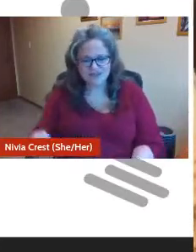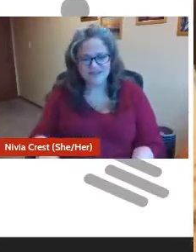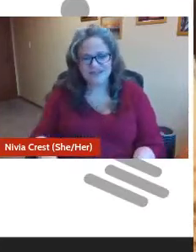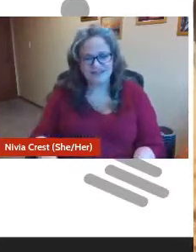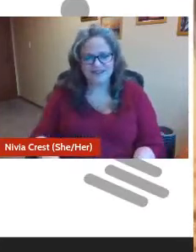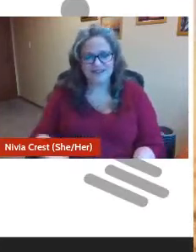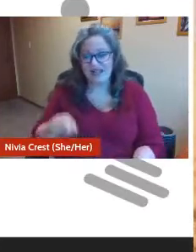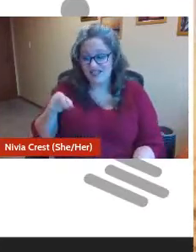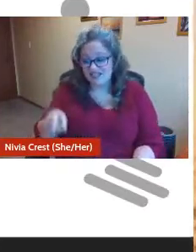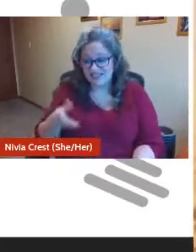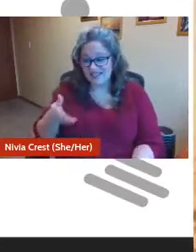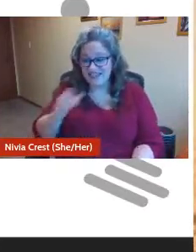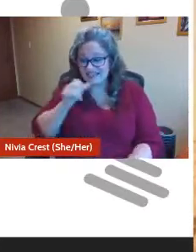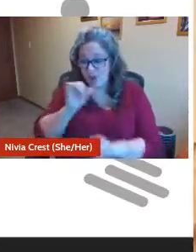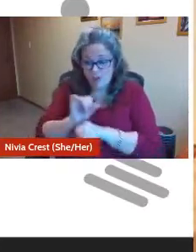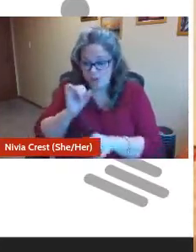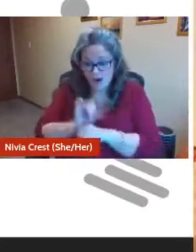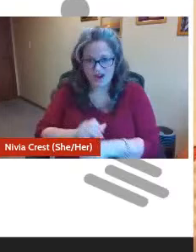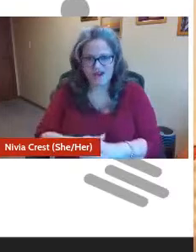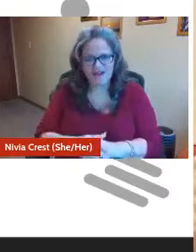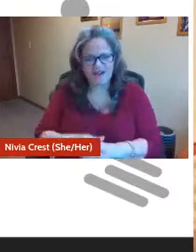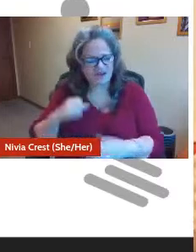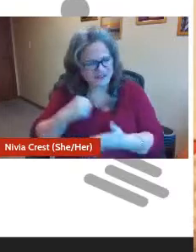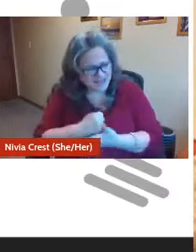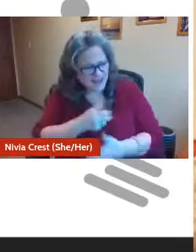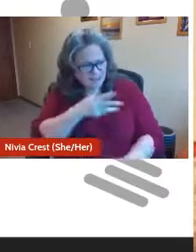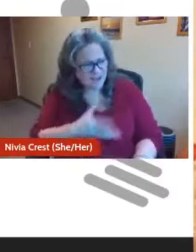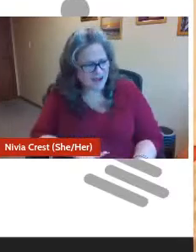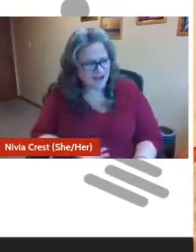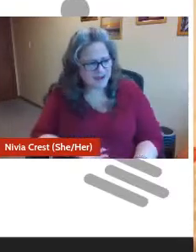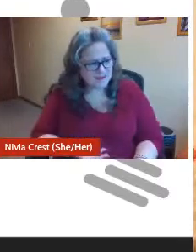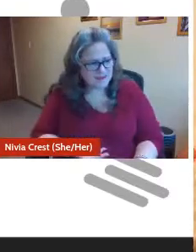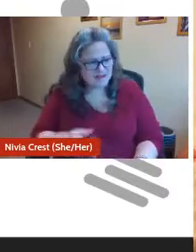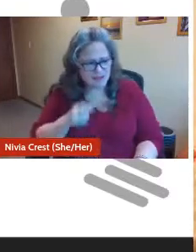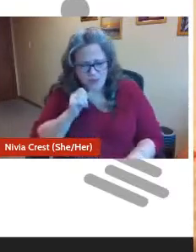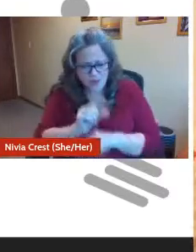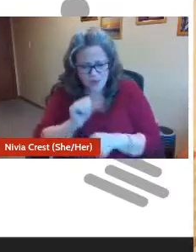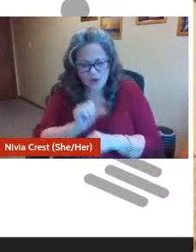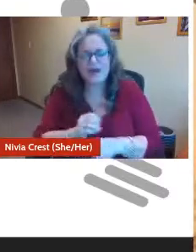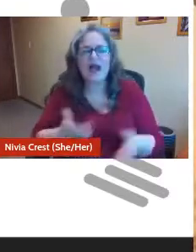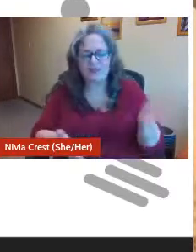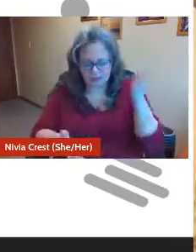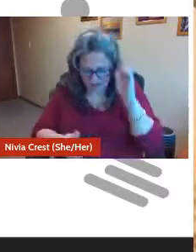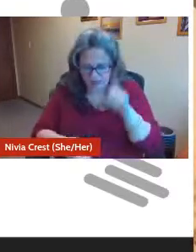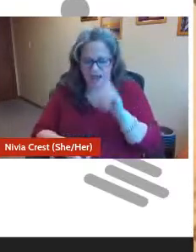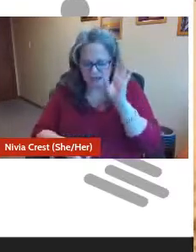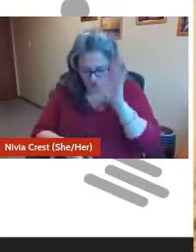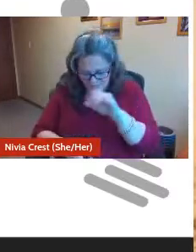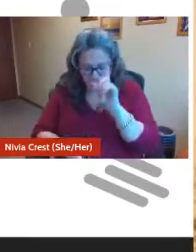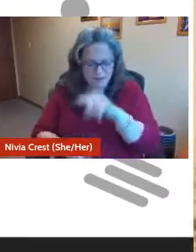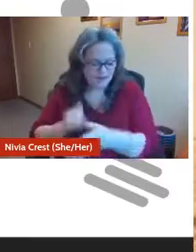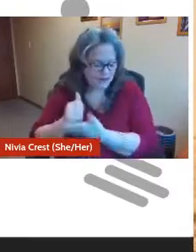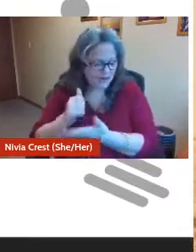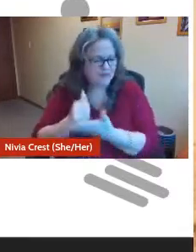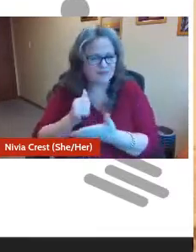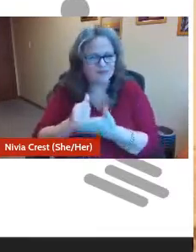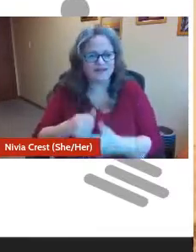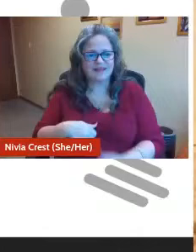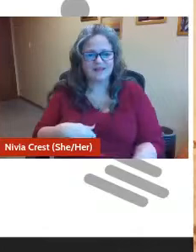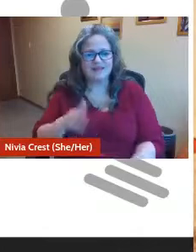This thing don't even work. I'm like, dang it, mom, it just won't work. I'm coming. Save the